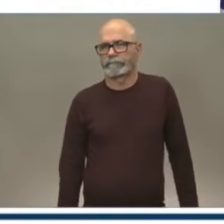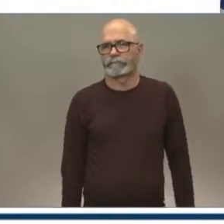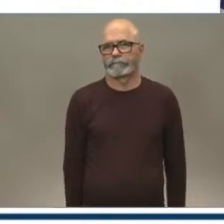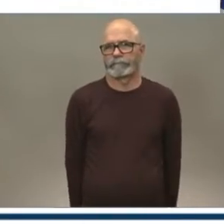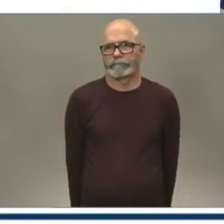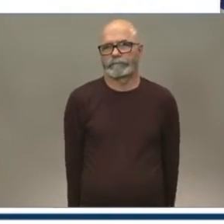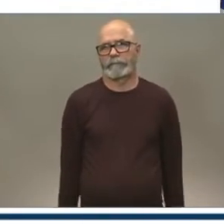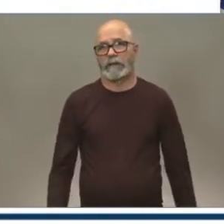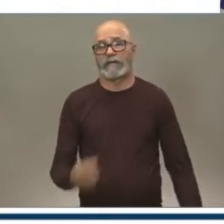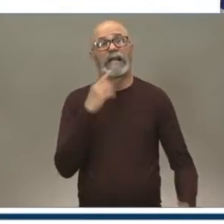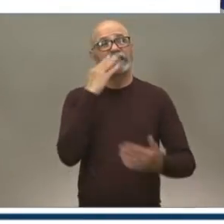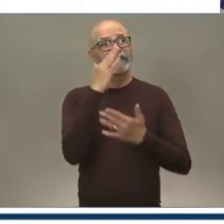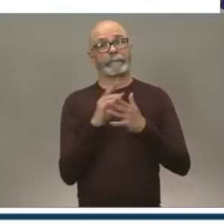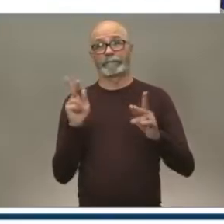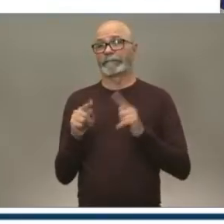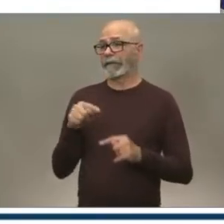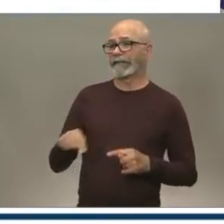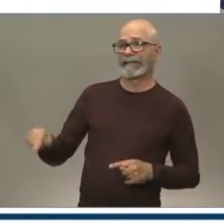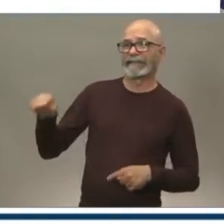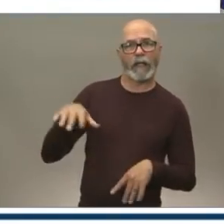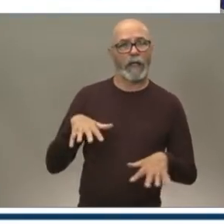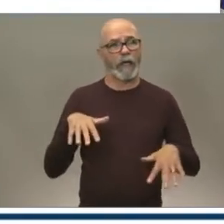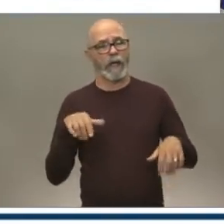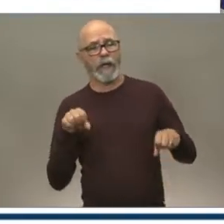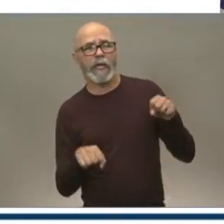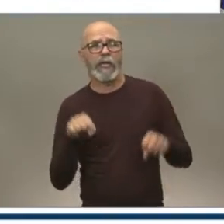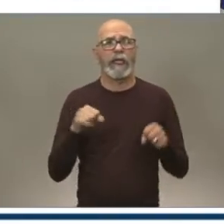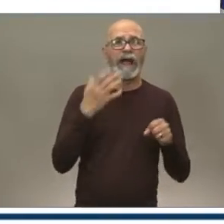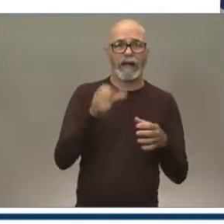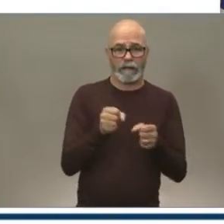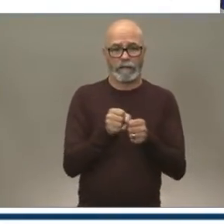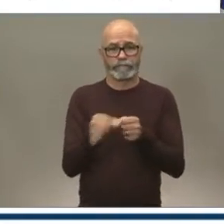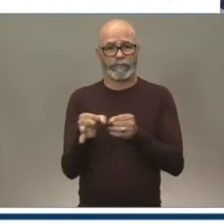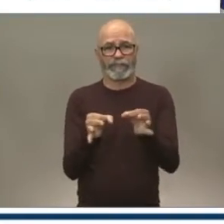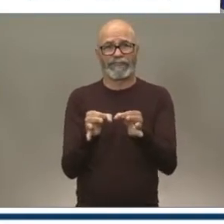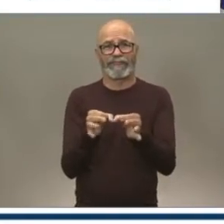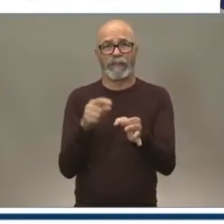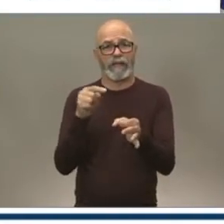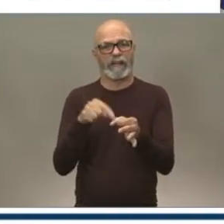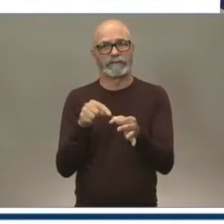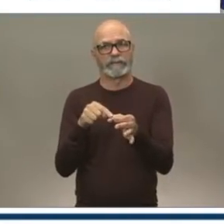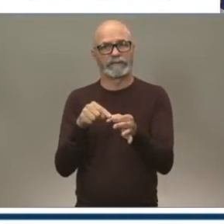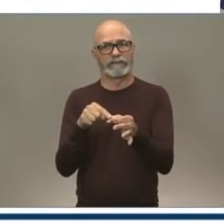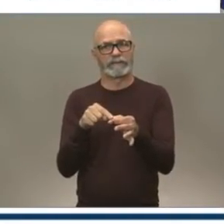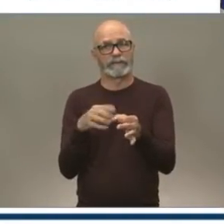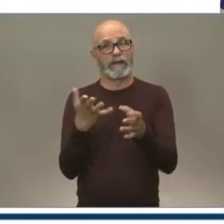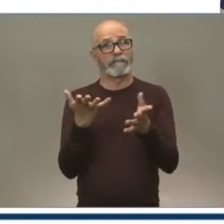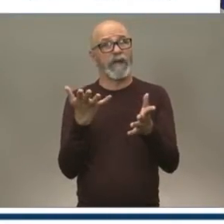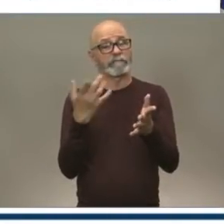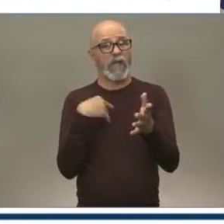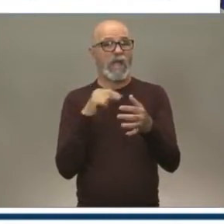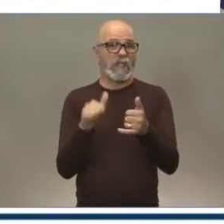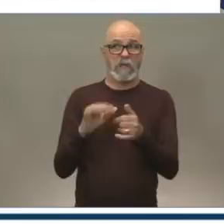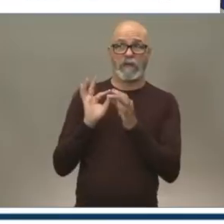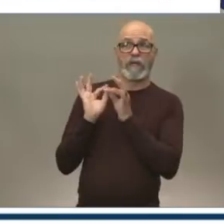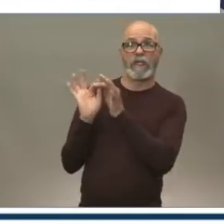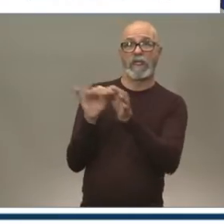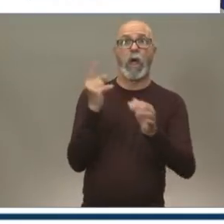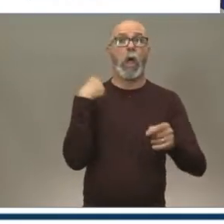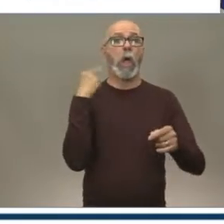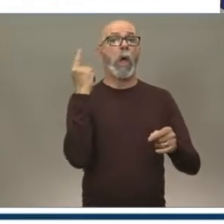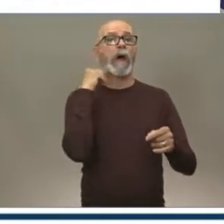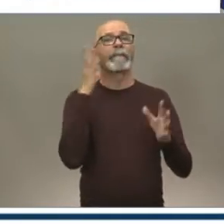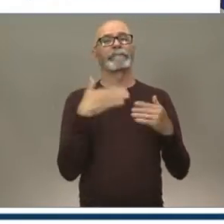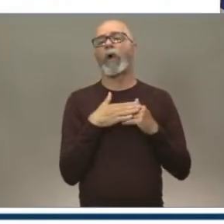with the public announcement of those cases? I understand so far we hear about a case being variant a little bit after it's already been